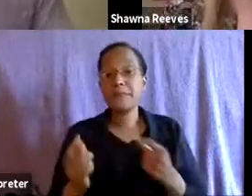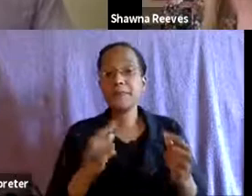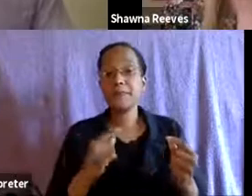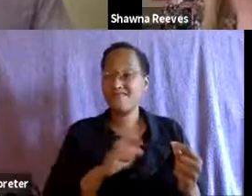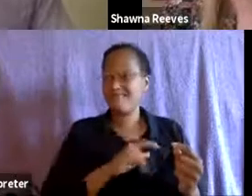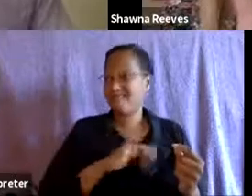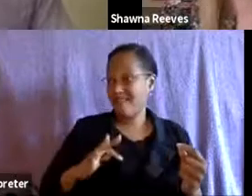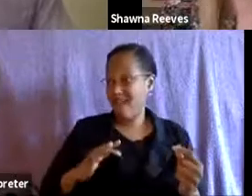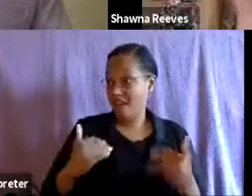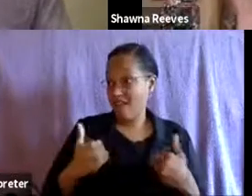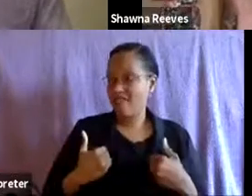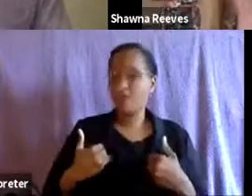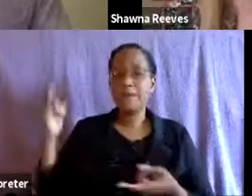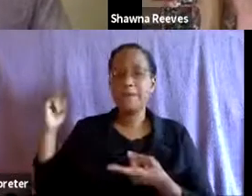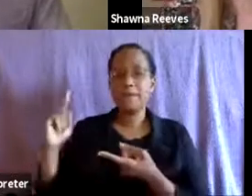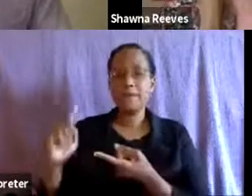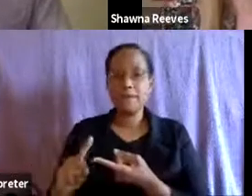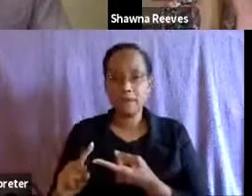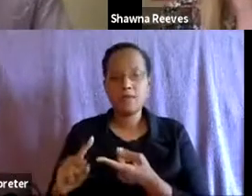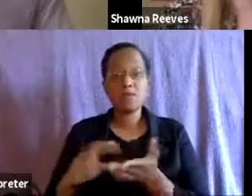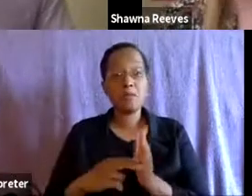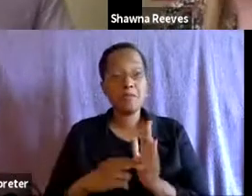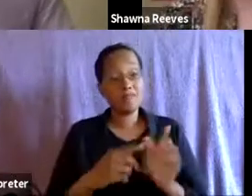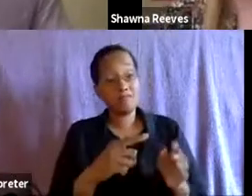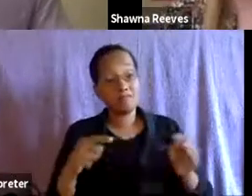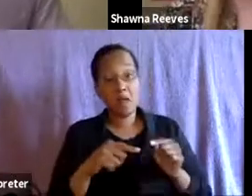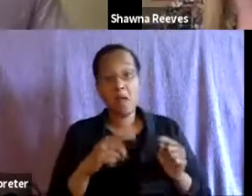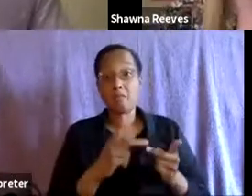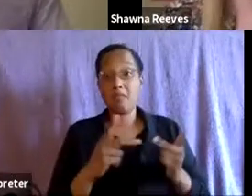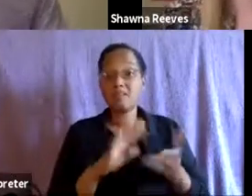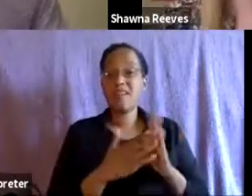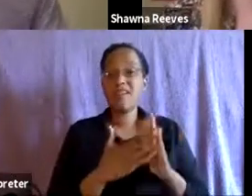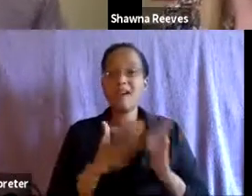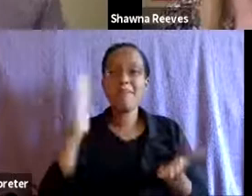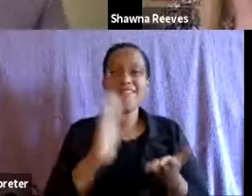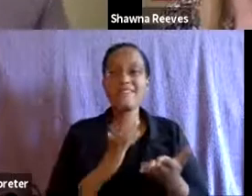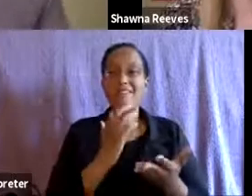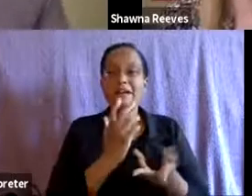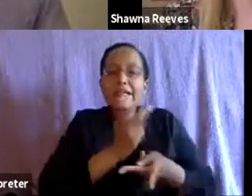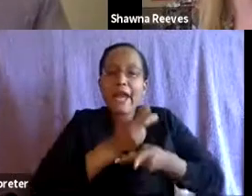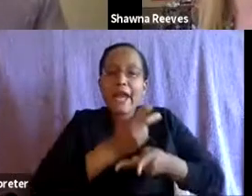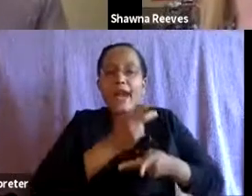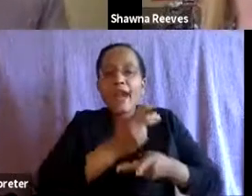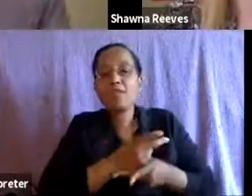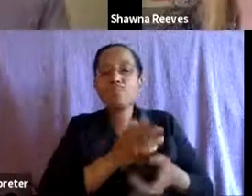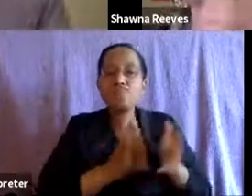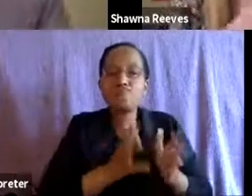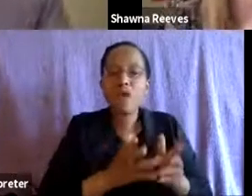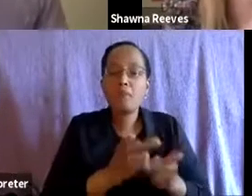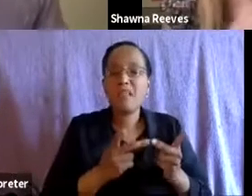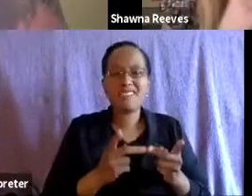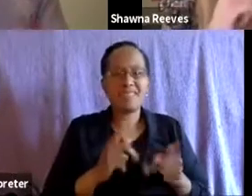always for-profit entities, skilled nursing facilities at least. And to save money, what a lot of operators do is